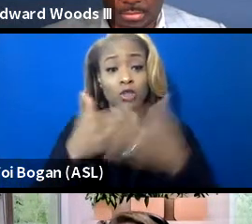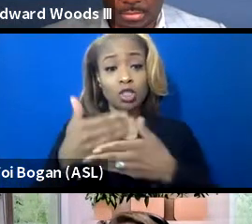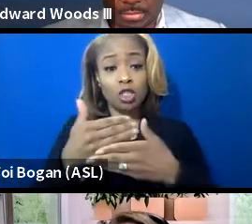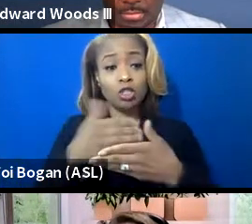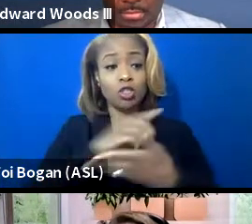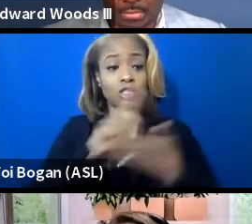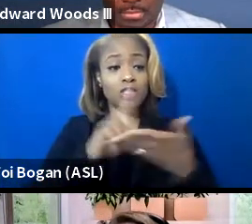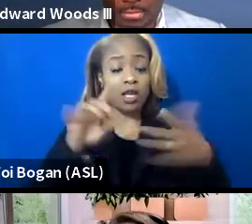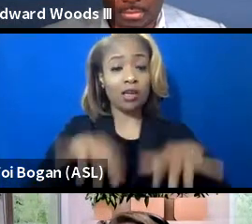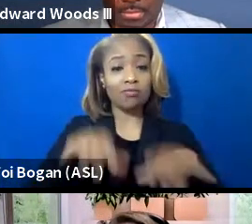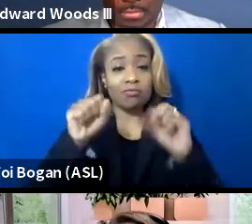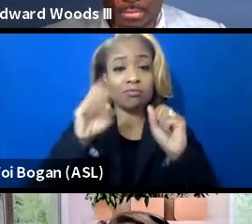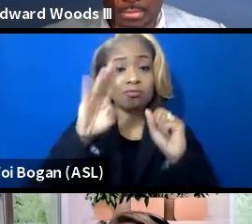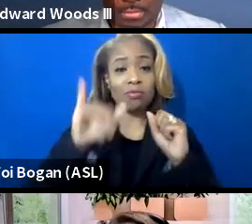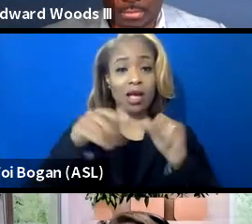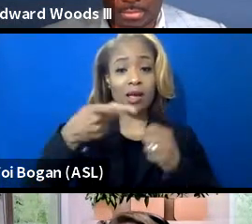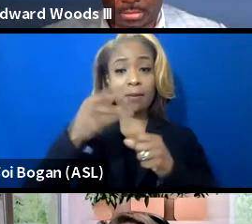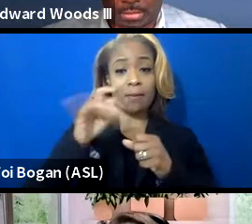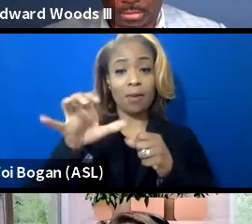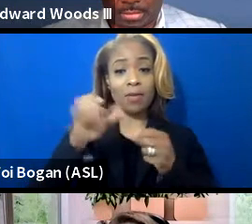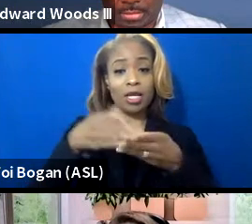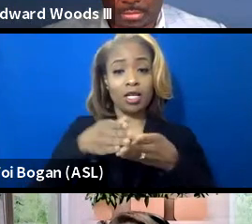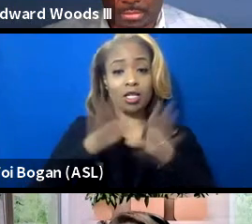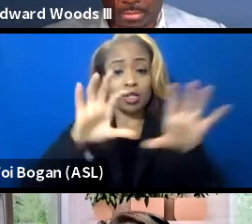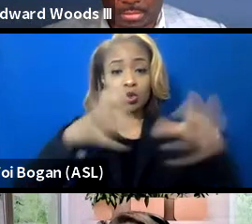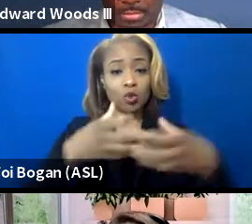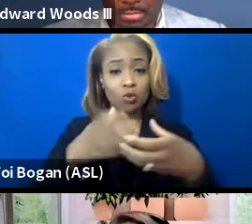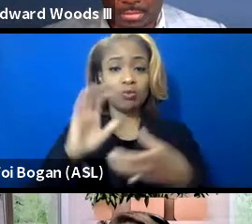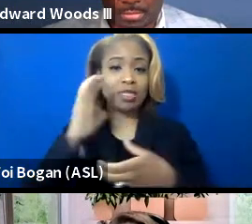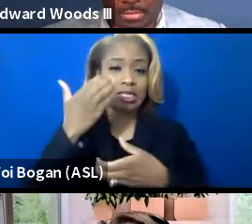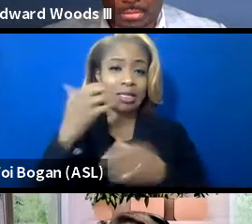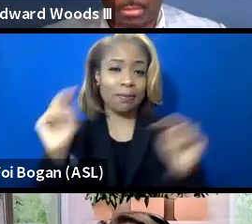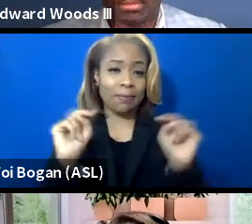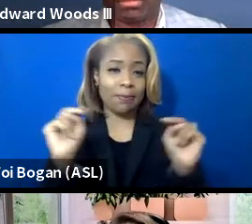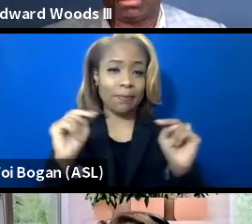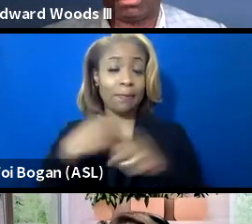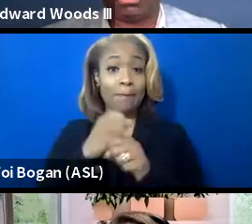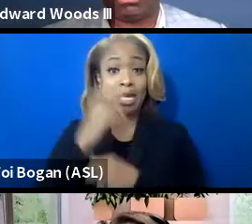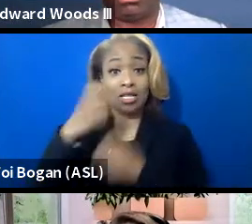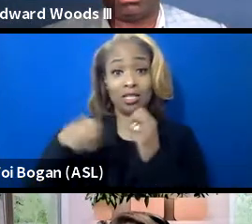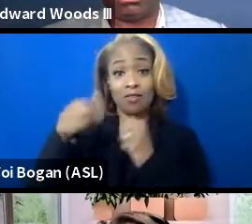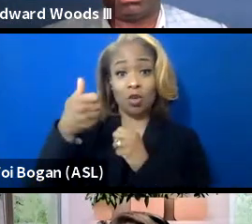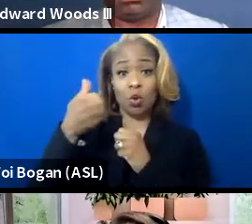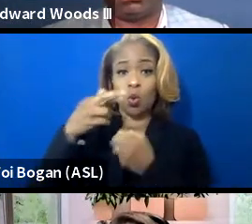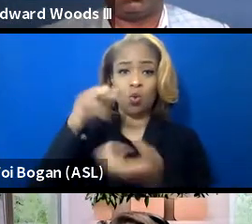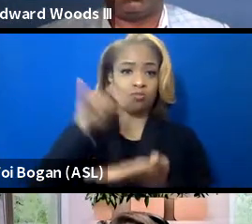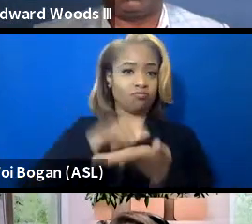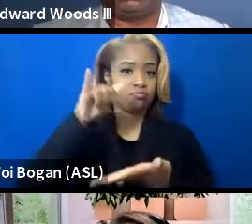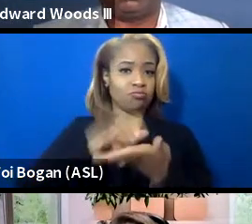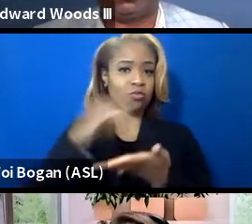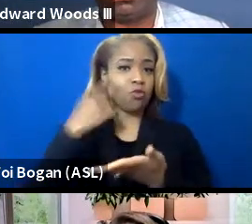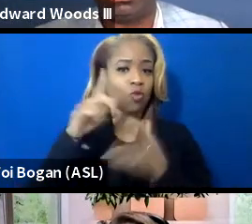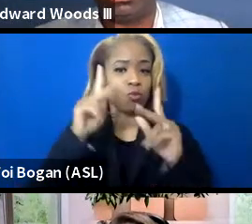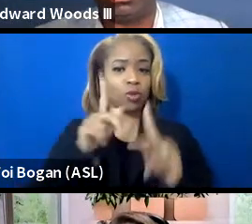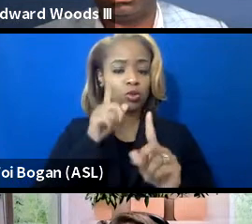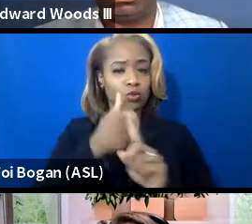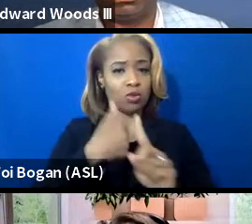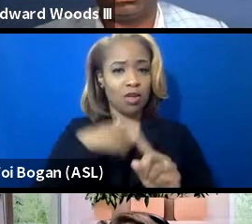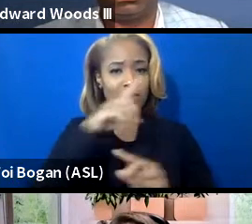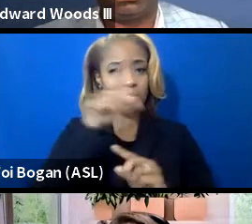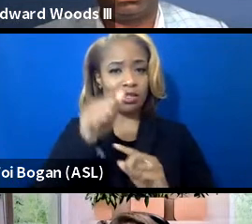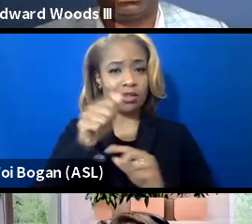public entity which seems neutral makes it difficult or impossible for a person with a disability